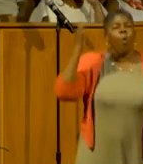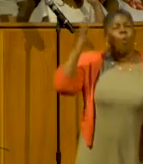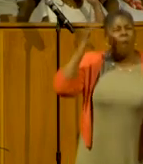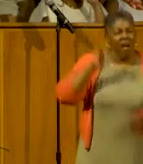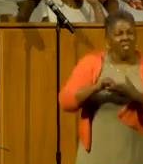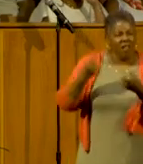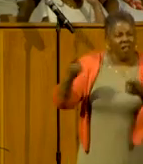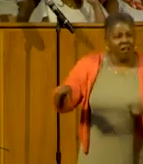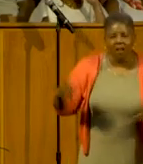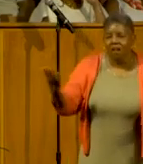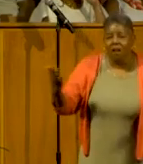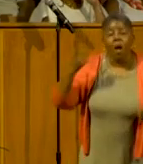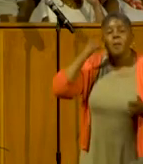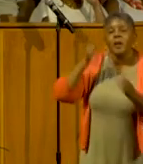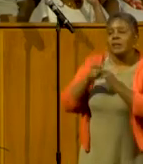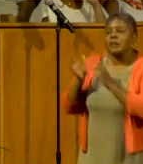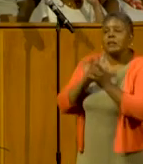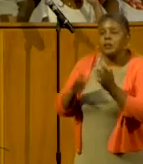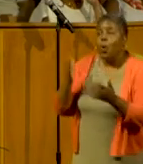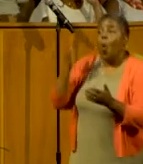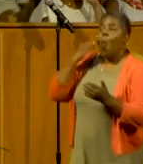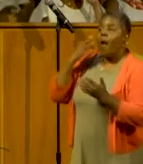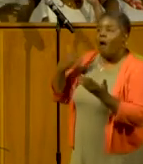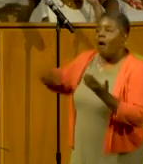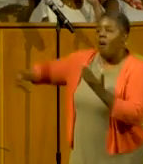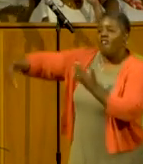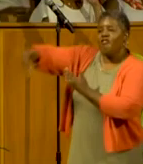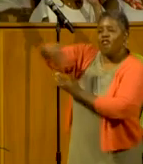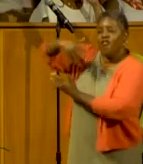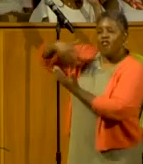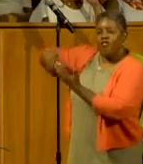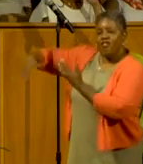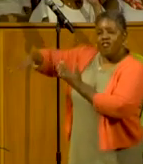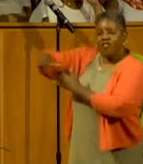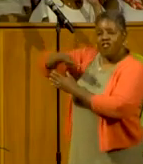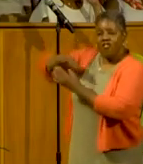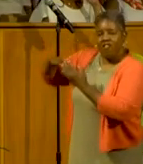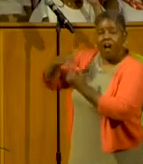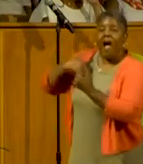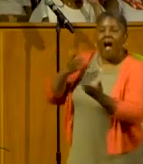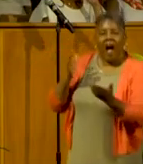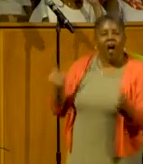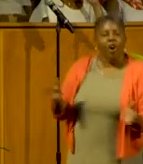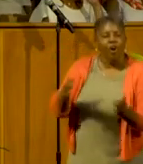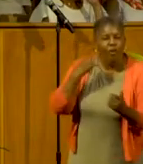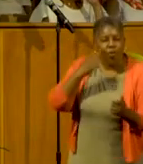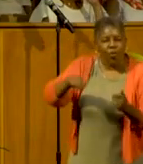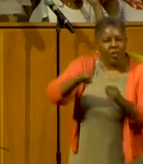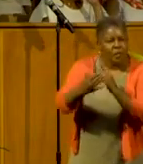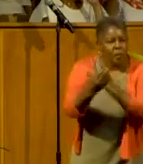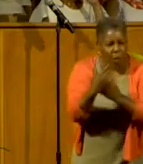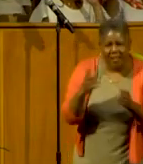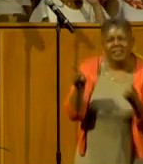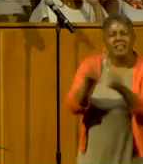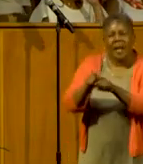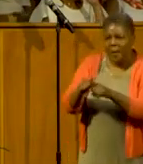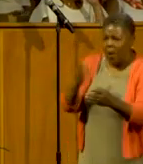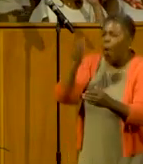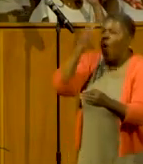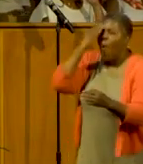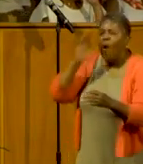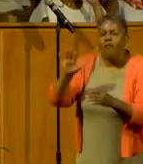Why? Because he was aware of his surroundings. Church, I urge you this morning to be aware of